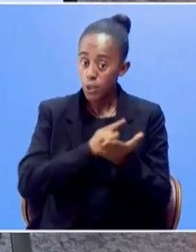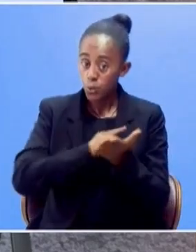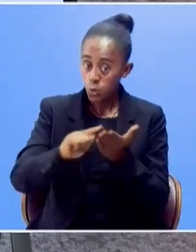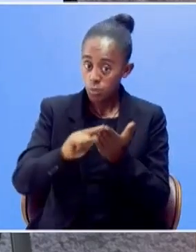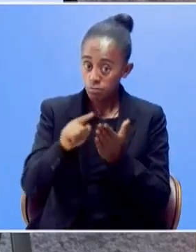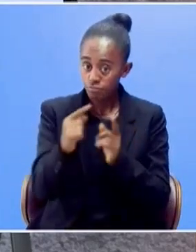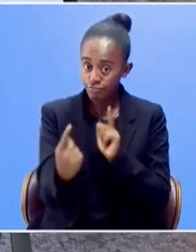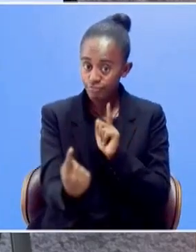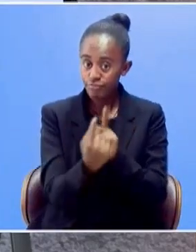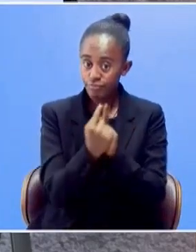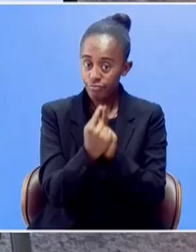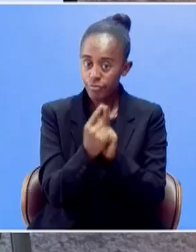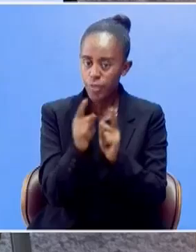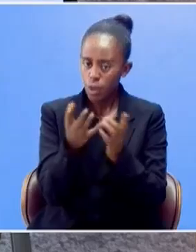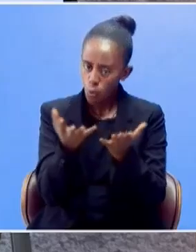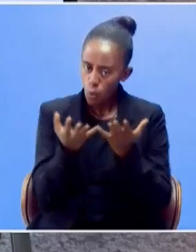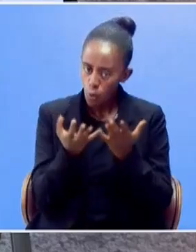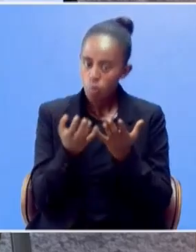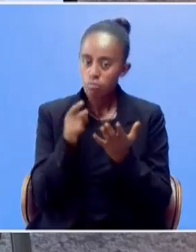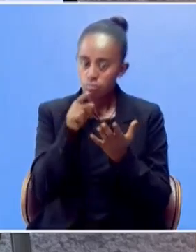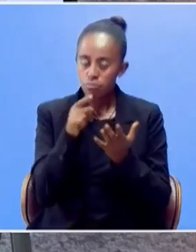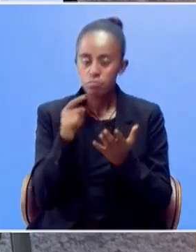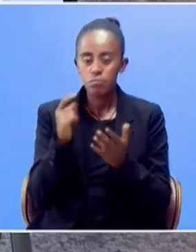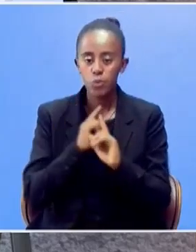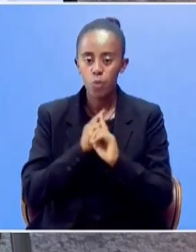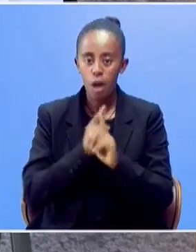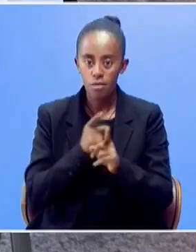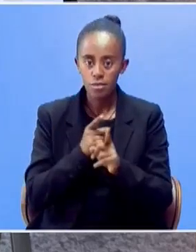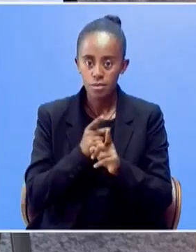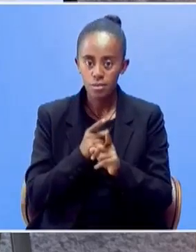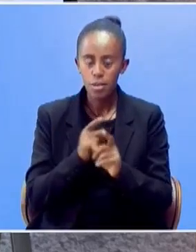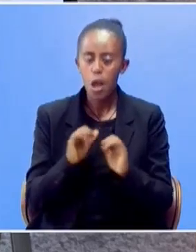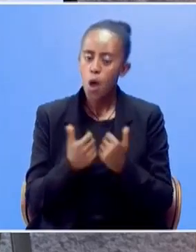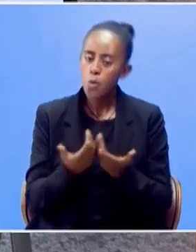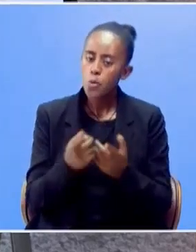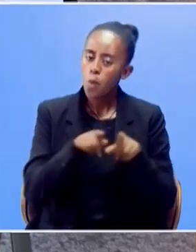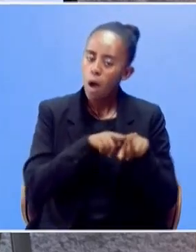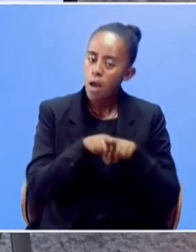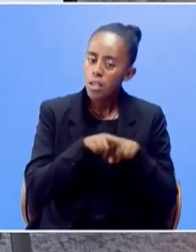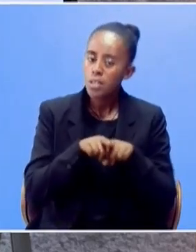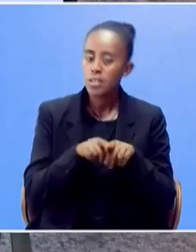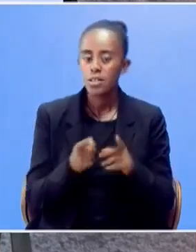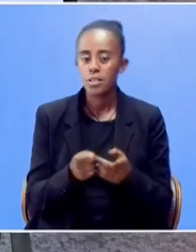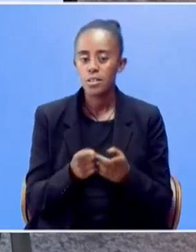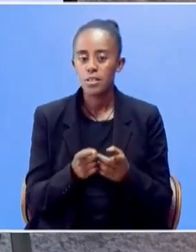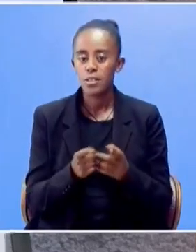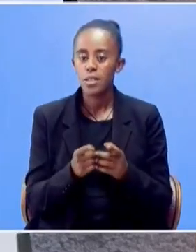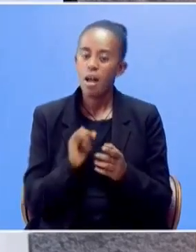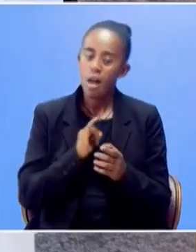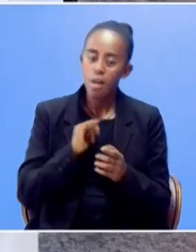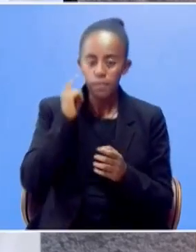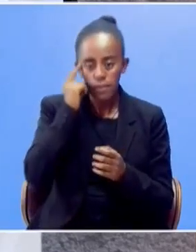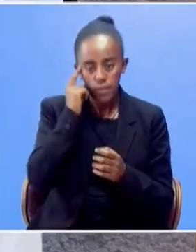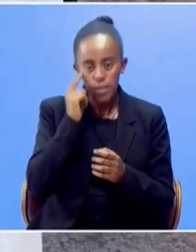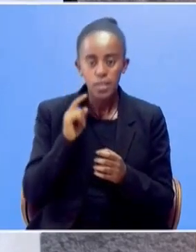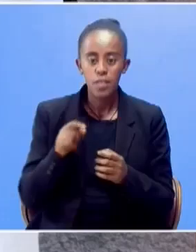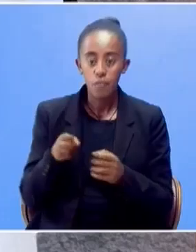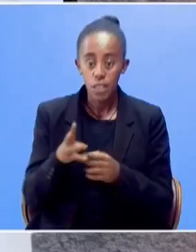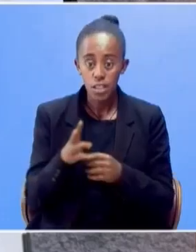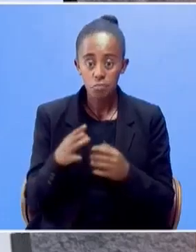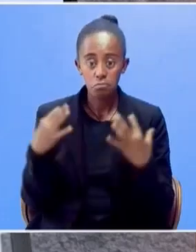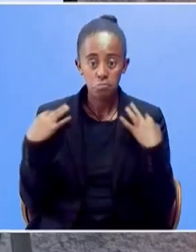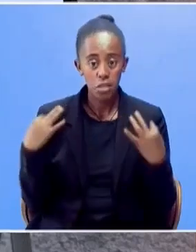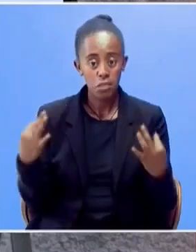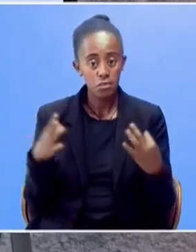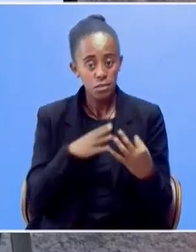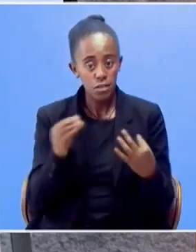when we meet, I want you to come up with your answers. How do you agree for this one? I think vegetables are healthy